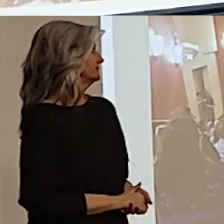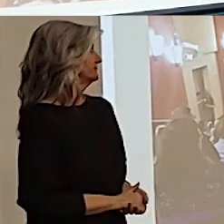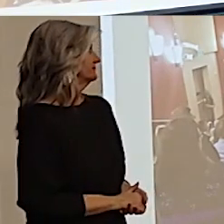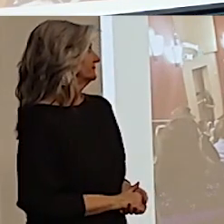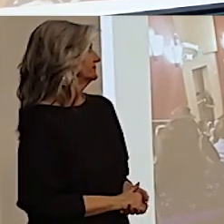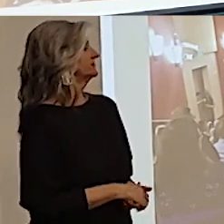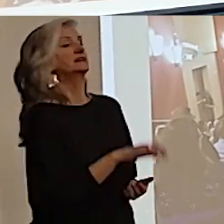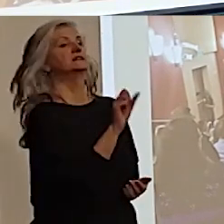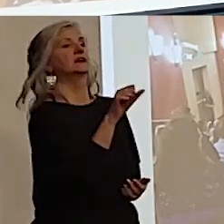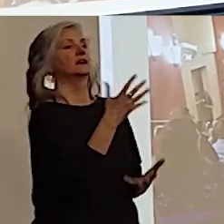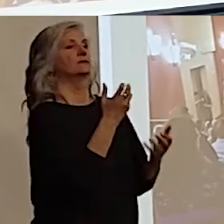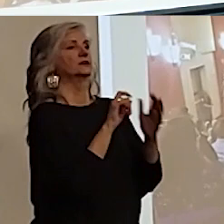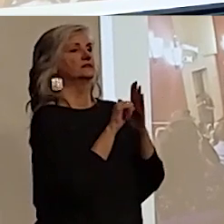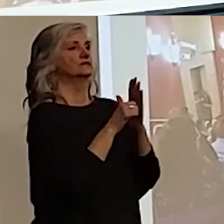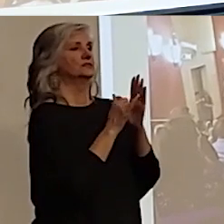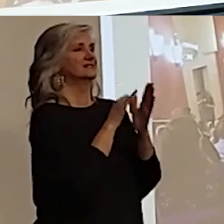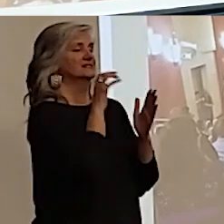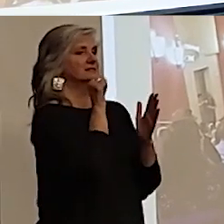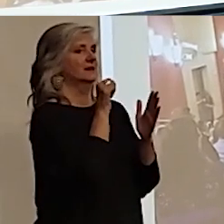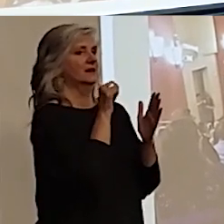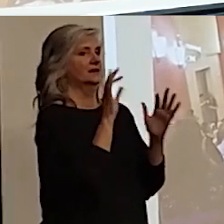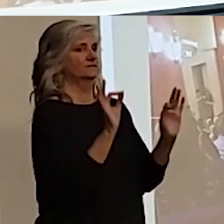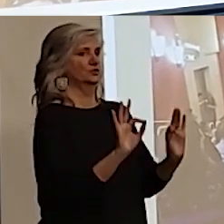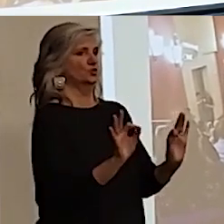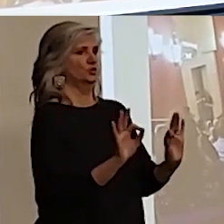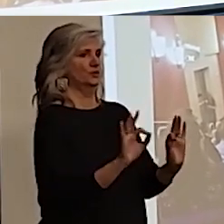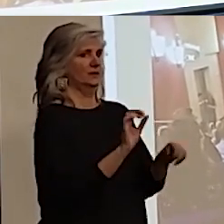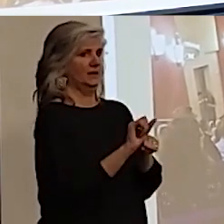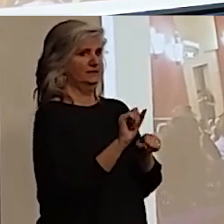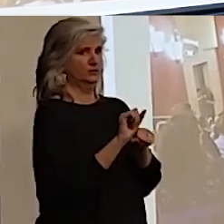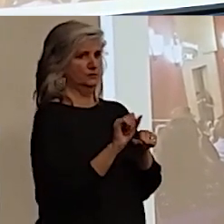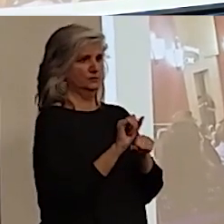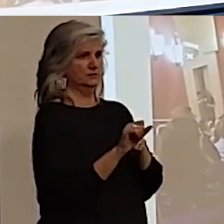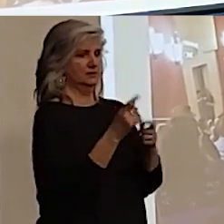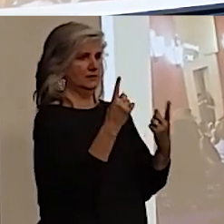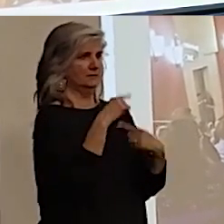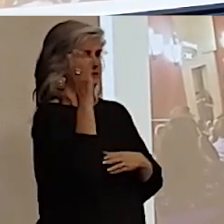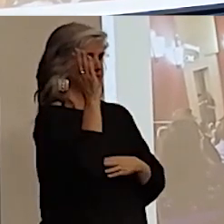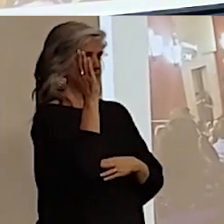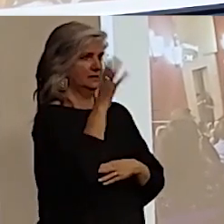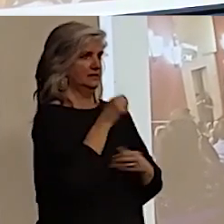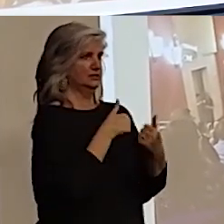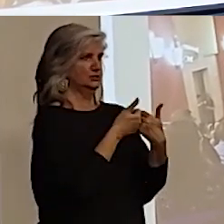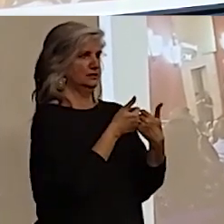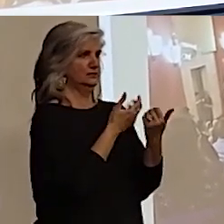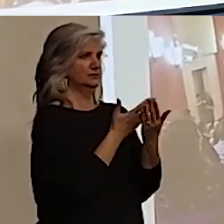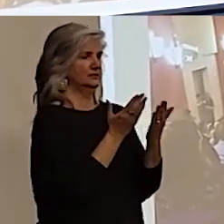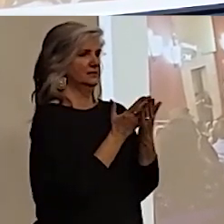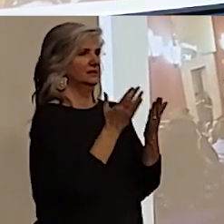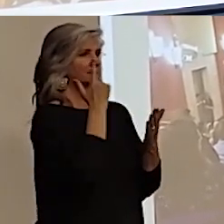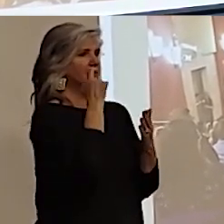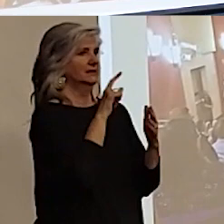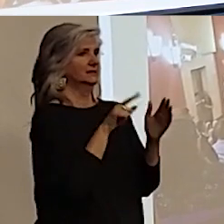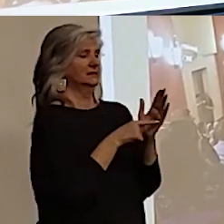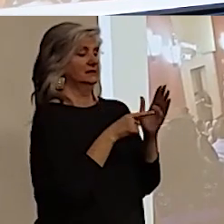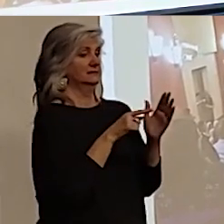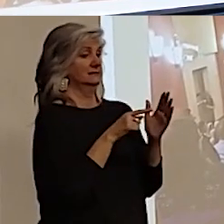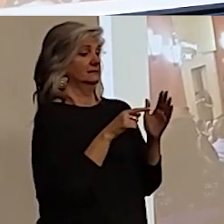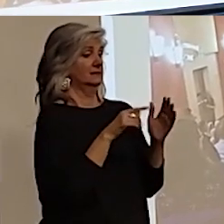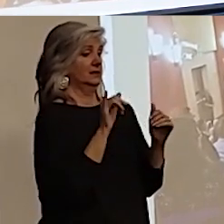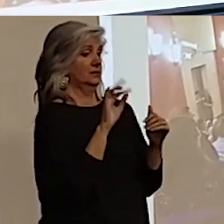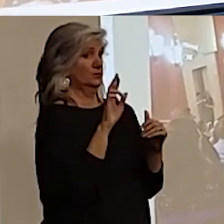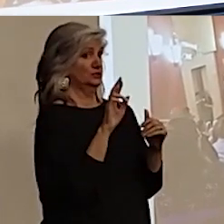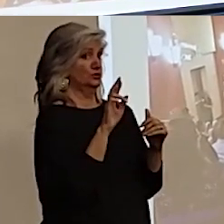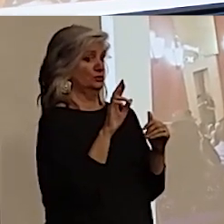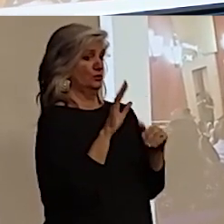Yeah, I just want to emphasize, it's not futile. It's not a futile effort at all to come out to speak and to challenge this stuff, because things like the ROE, the return on